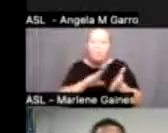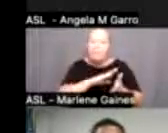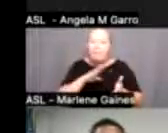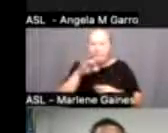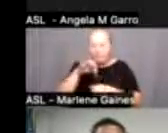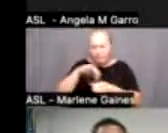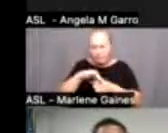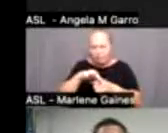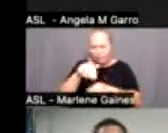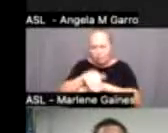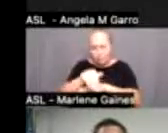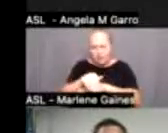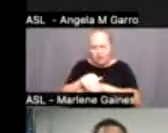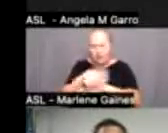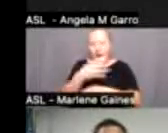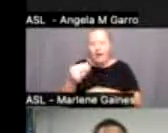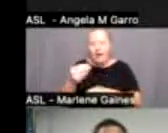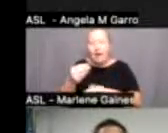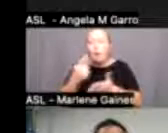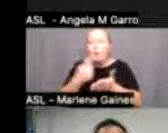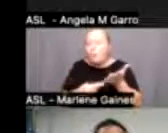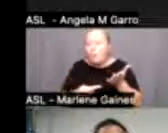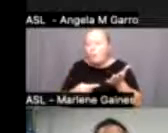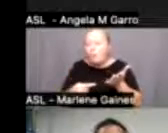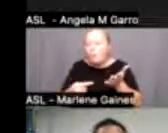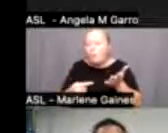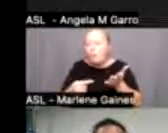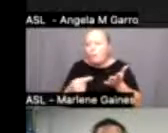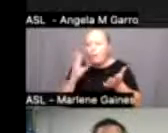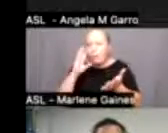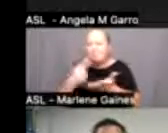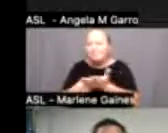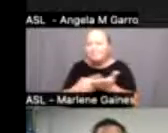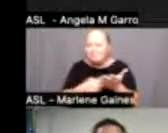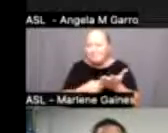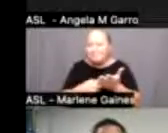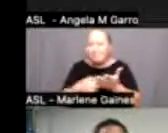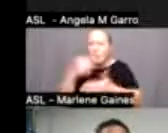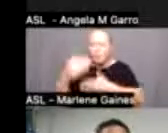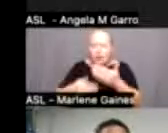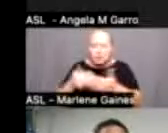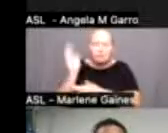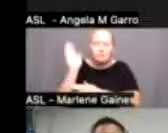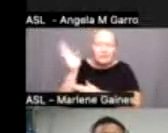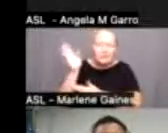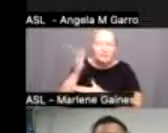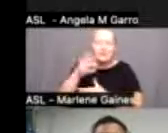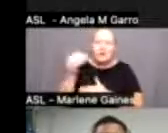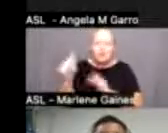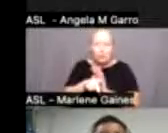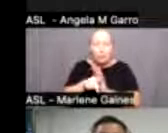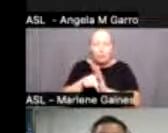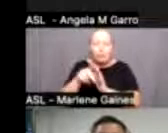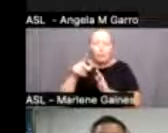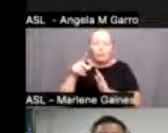voting on this evening and what would be up for discussion, process, presentation, and approval at